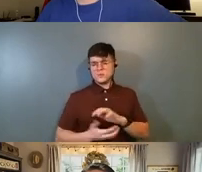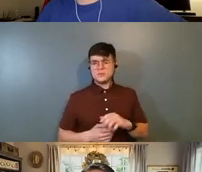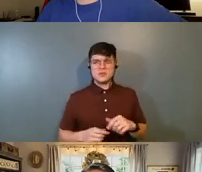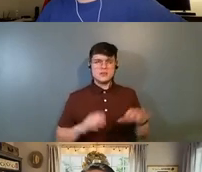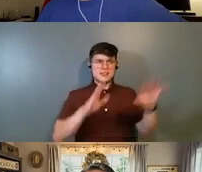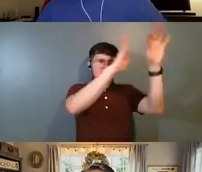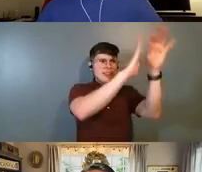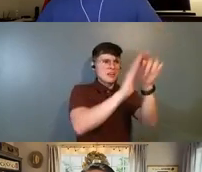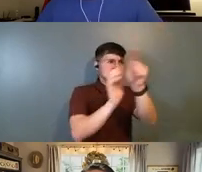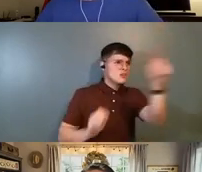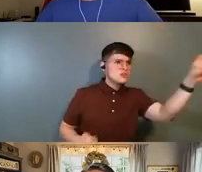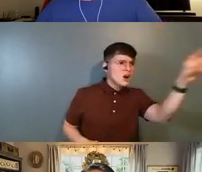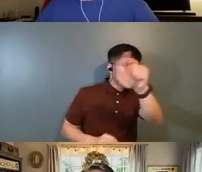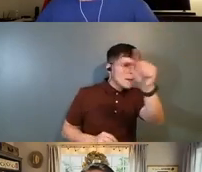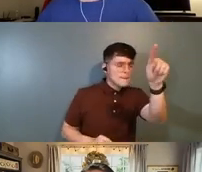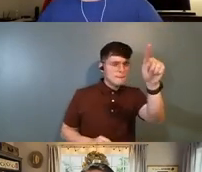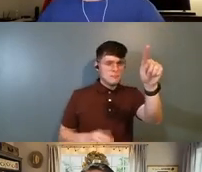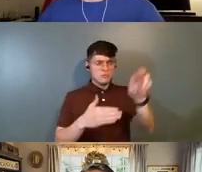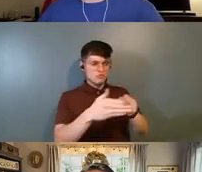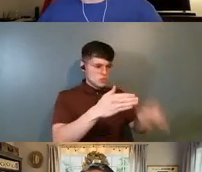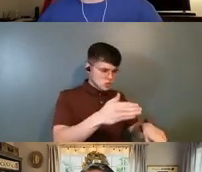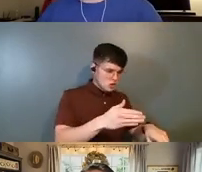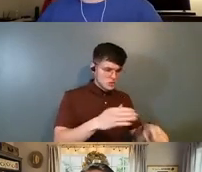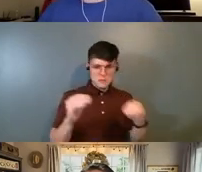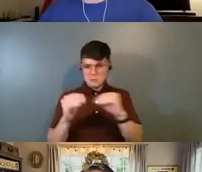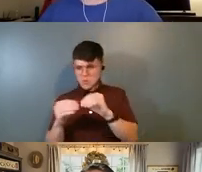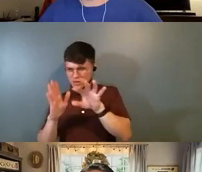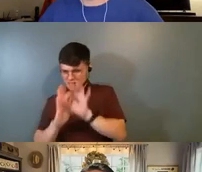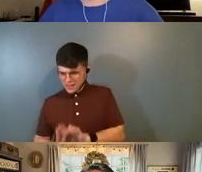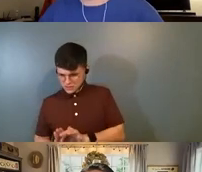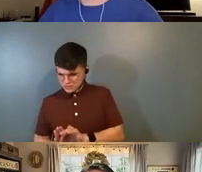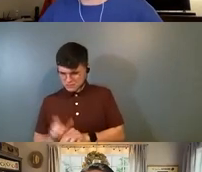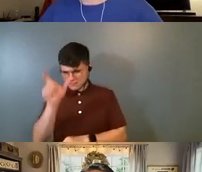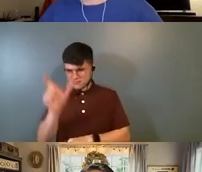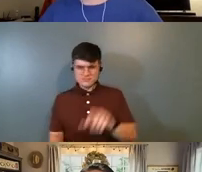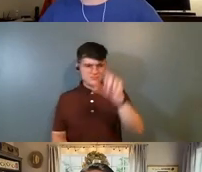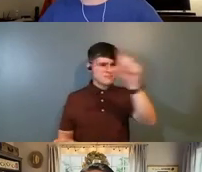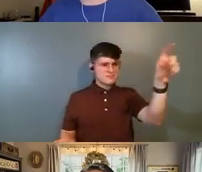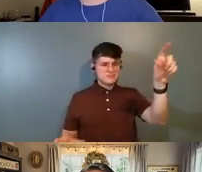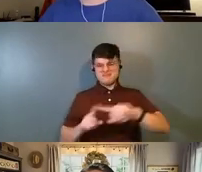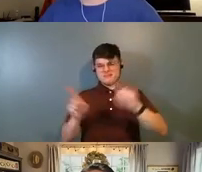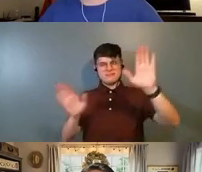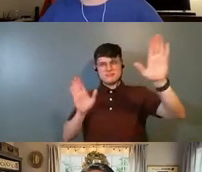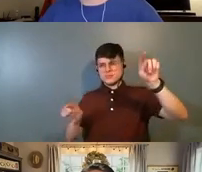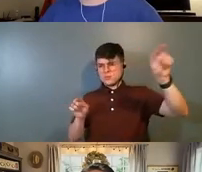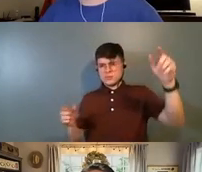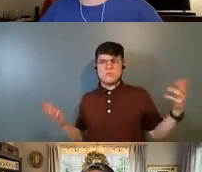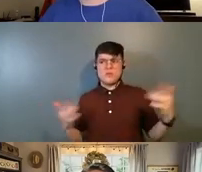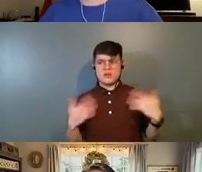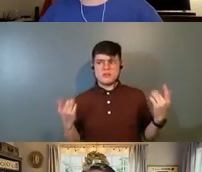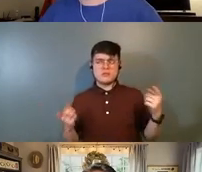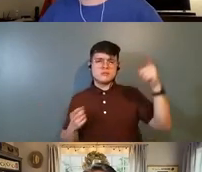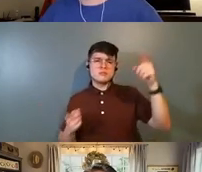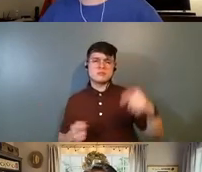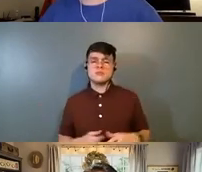then there were some results, and then more selections. So I didn't know the difference between the top selections and the